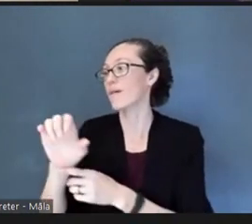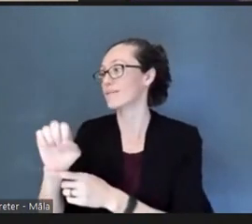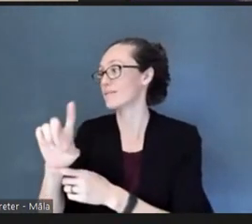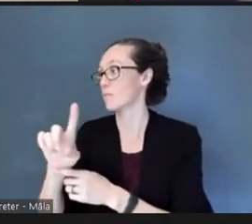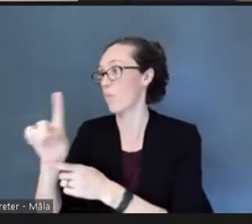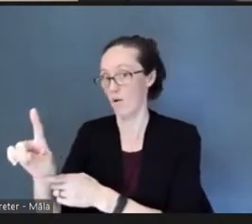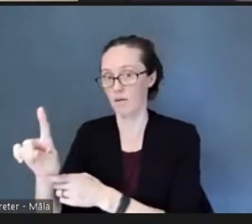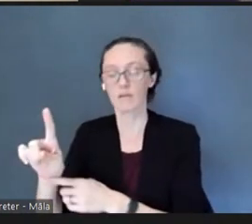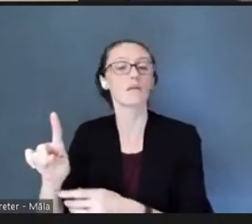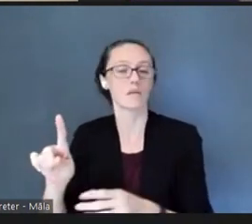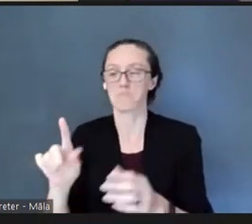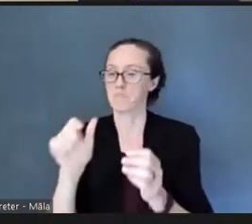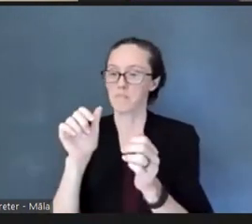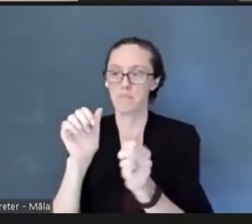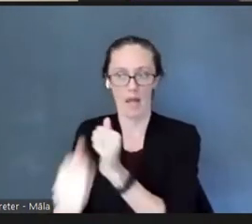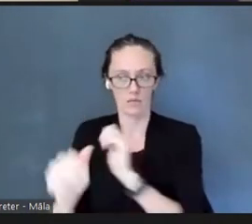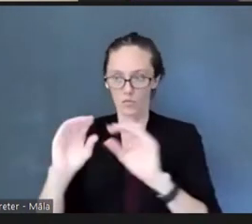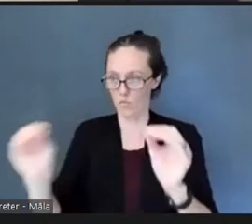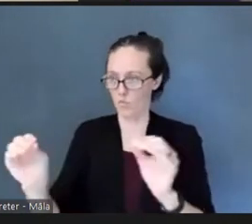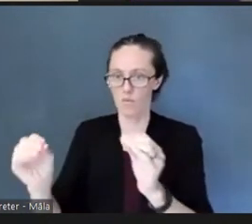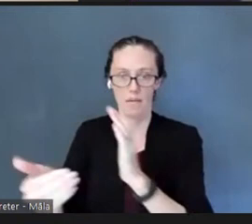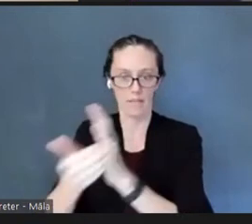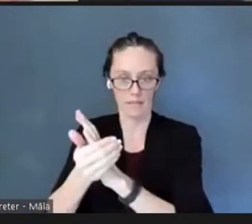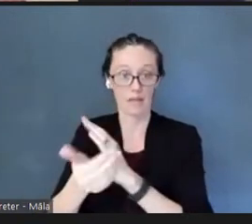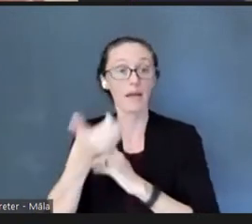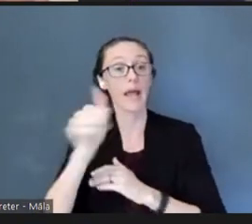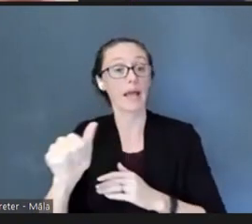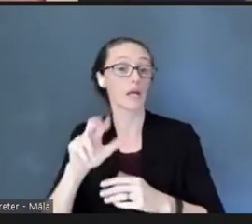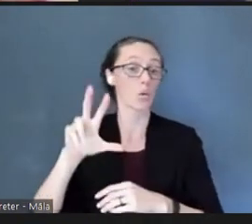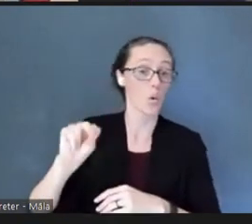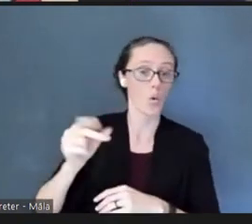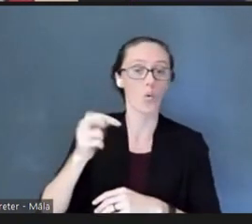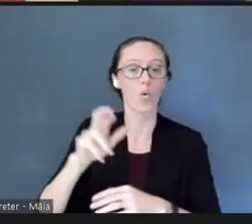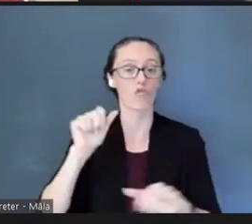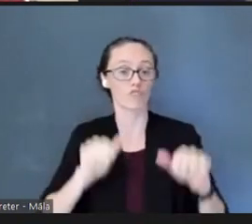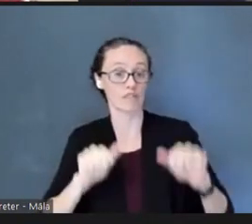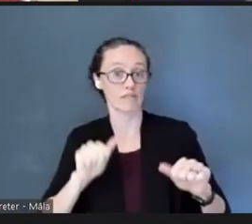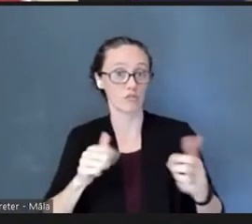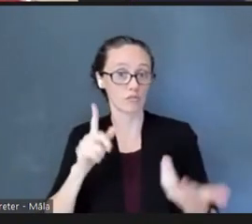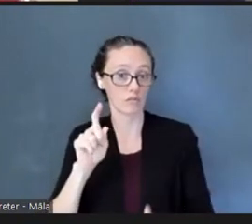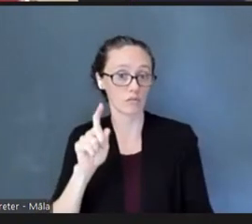unamended. Are there any noes or reservations?